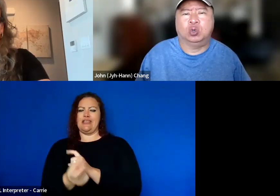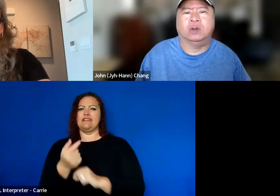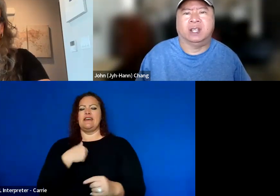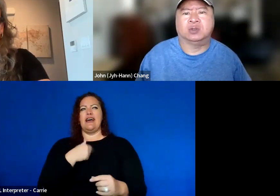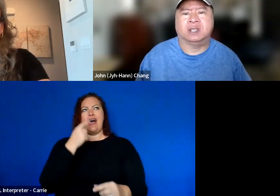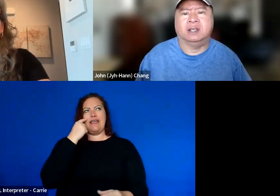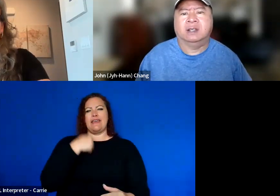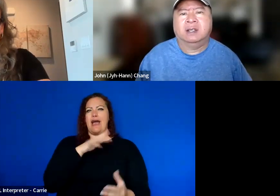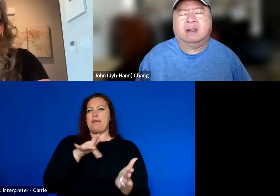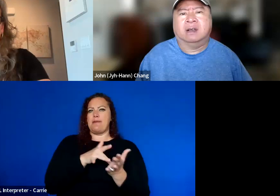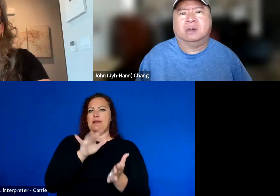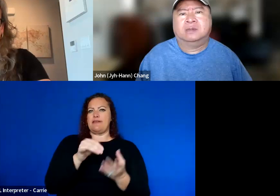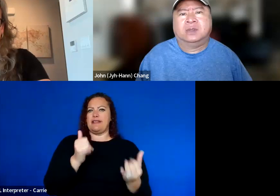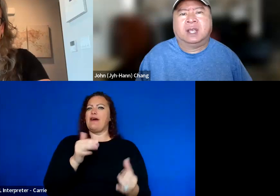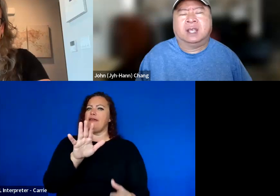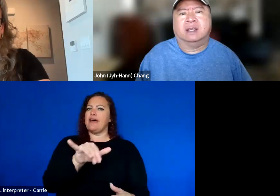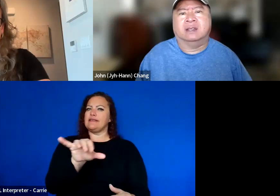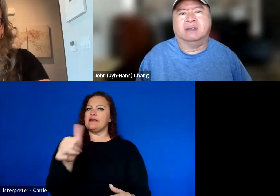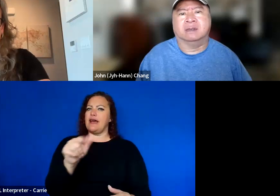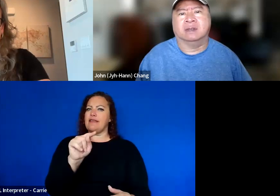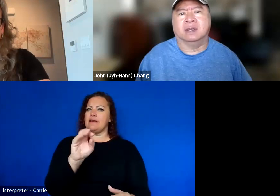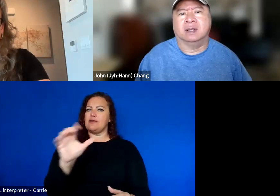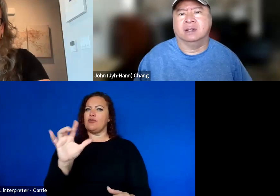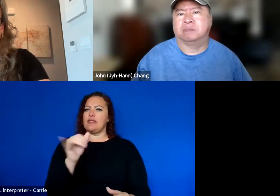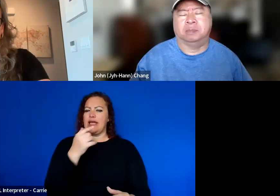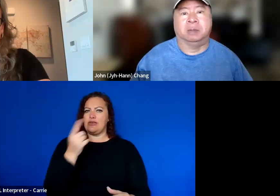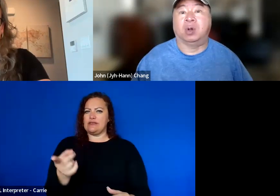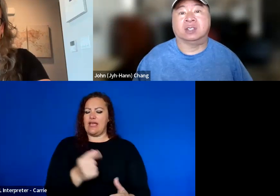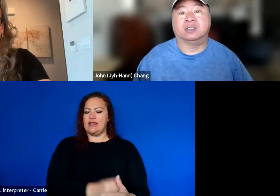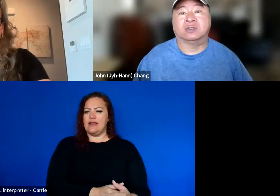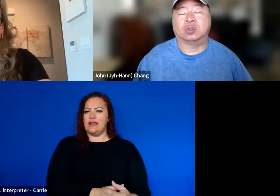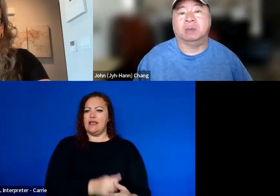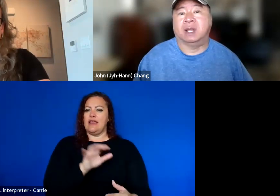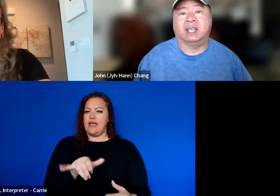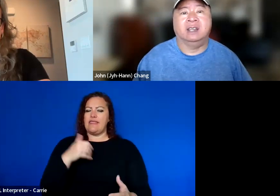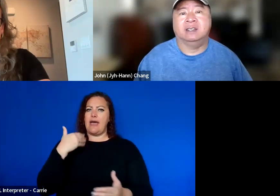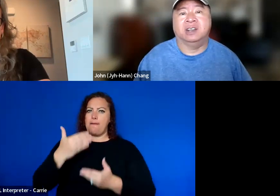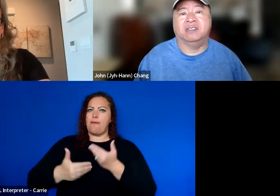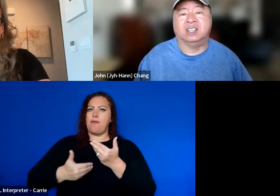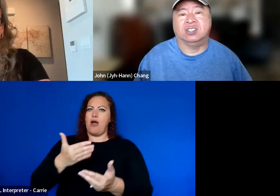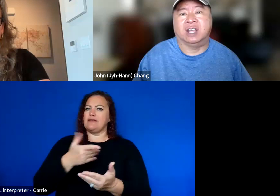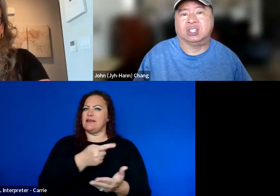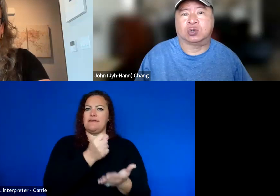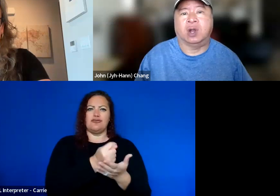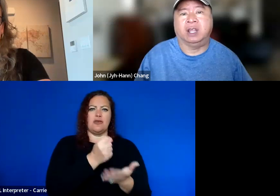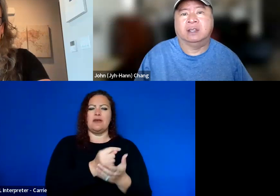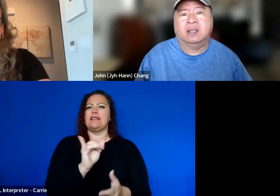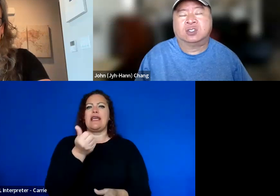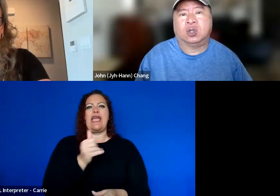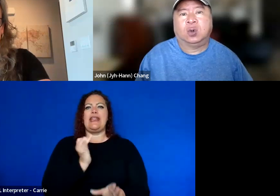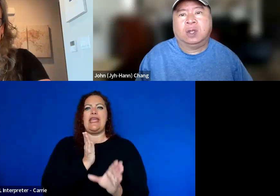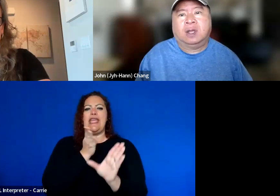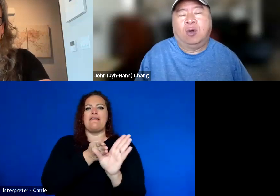another tool, like you said, and in the process of treatment. Like any intervention, you got to try